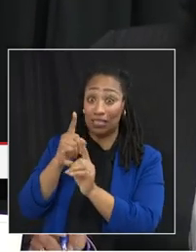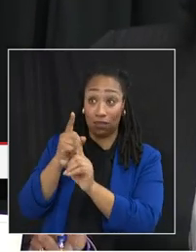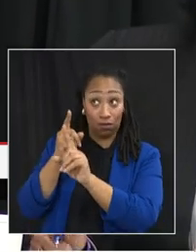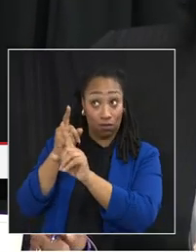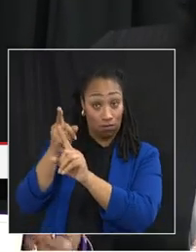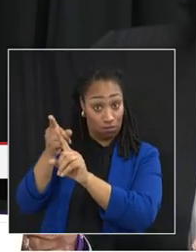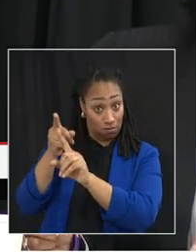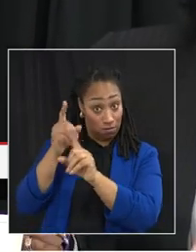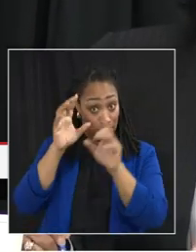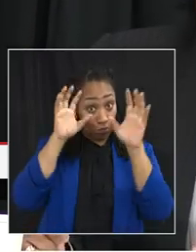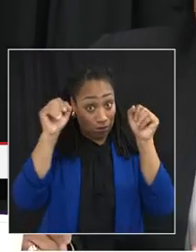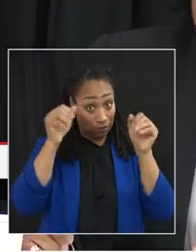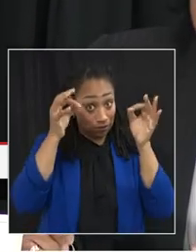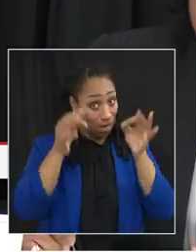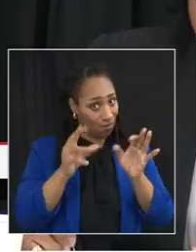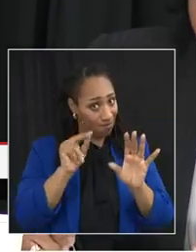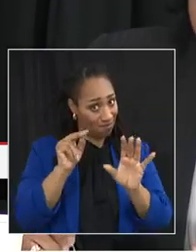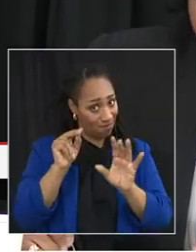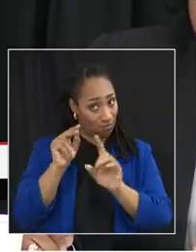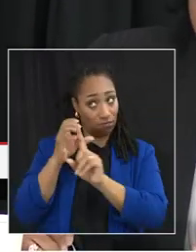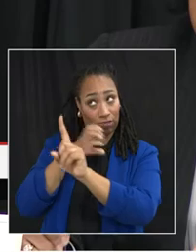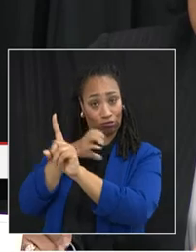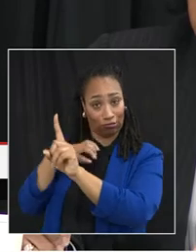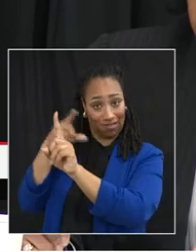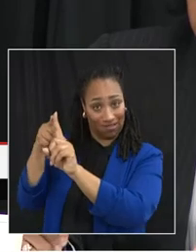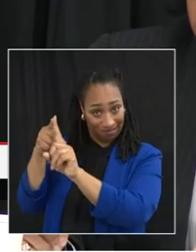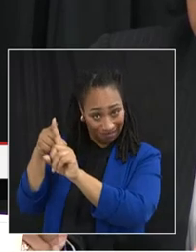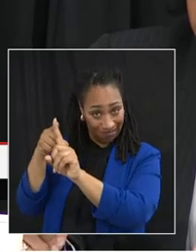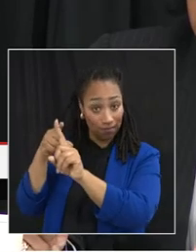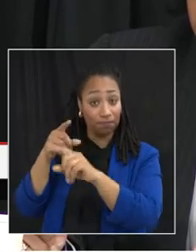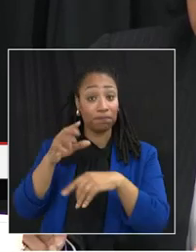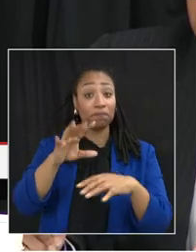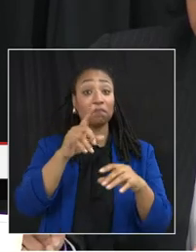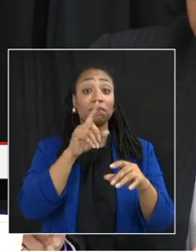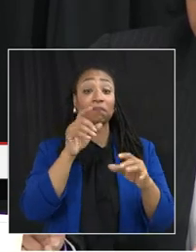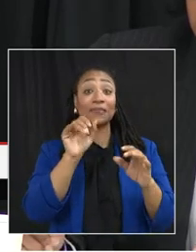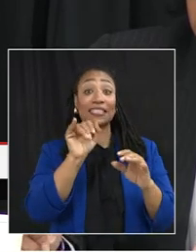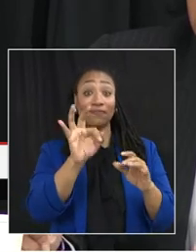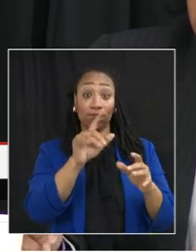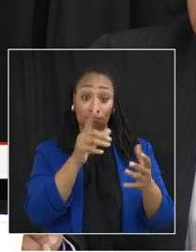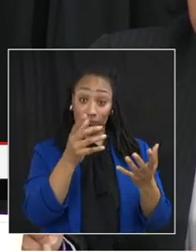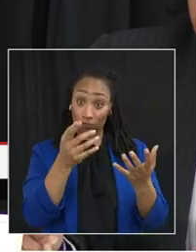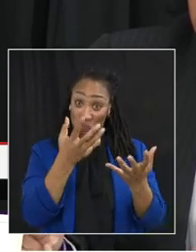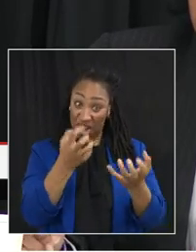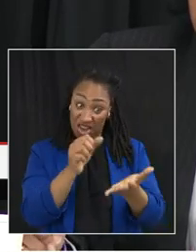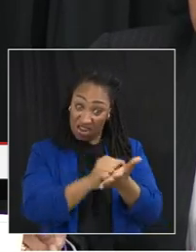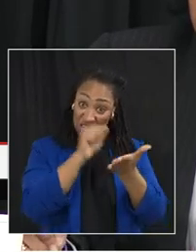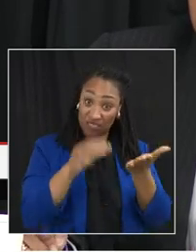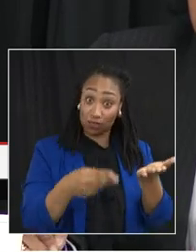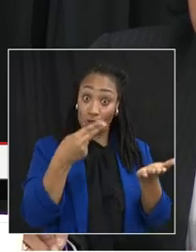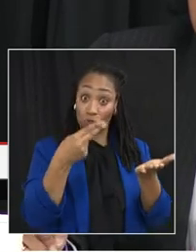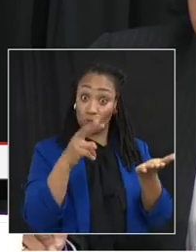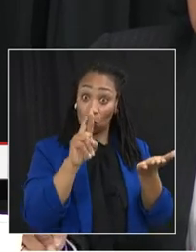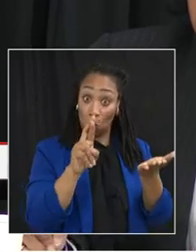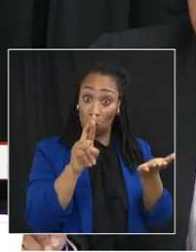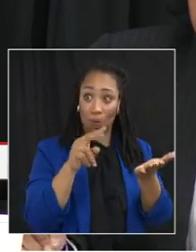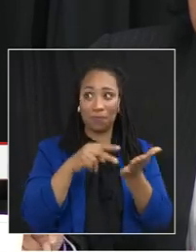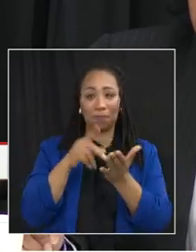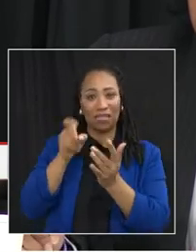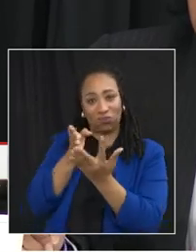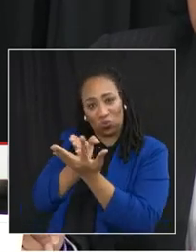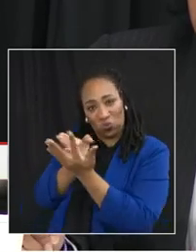be undone by the Congress, not the president. Okay. So